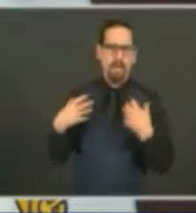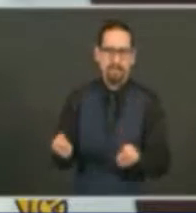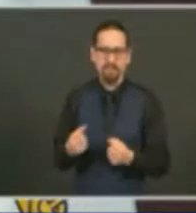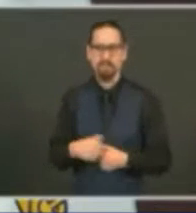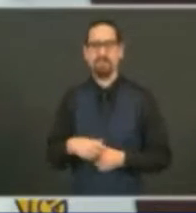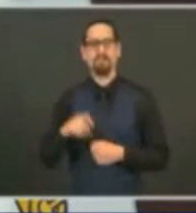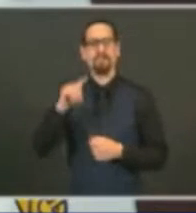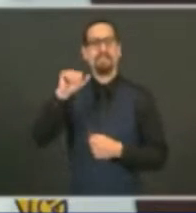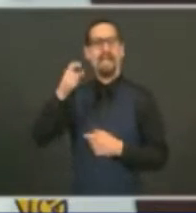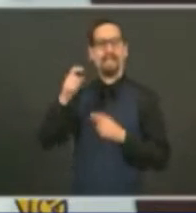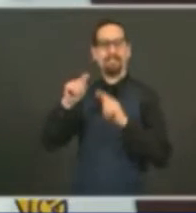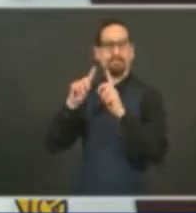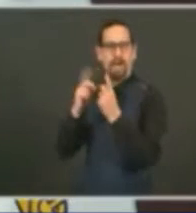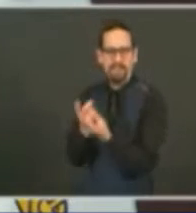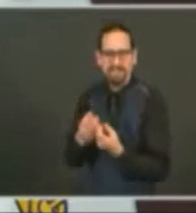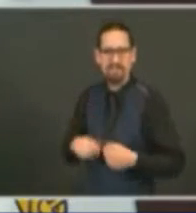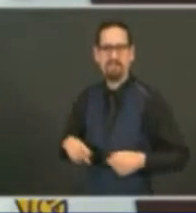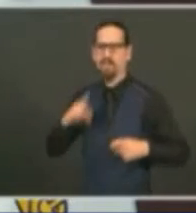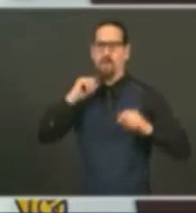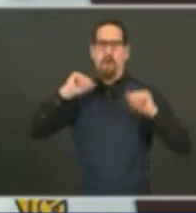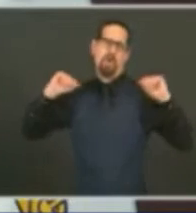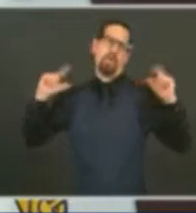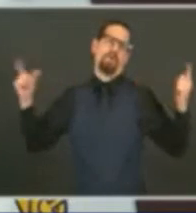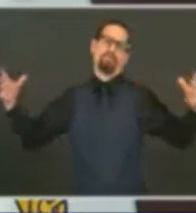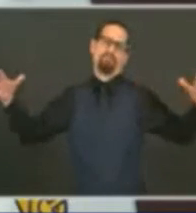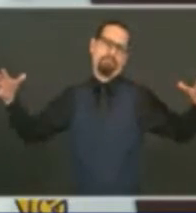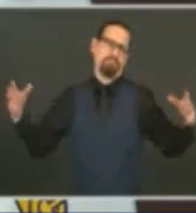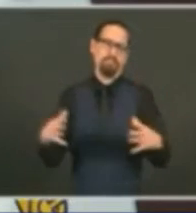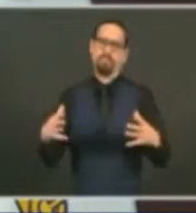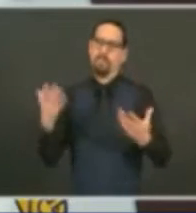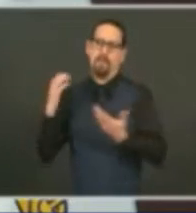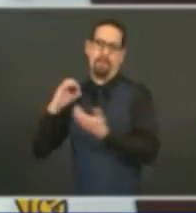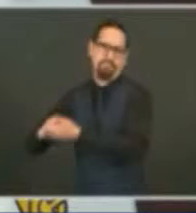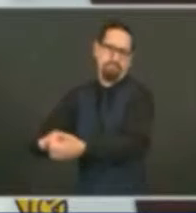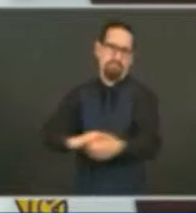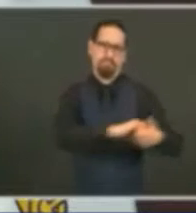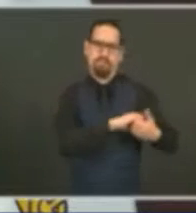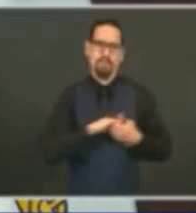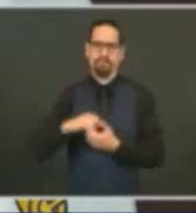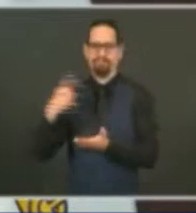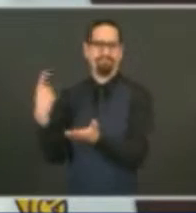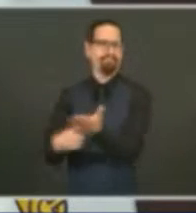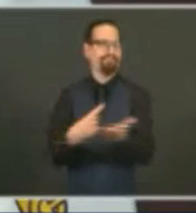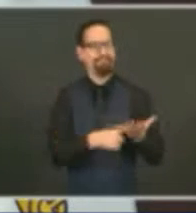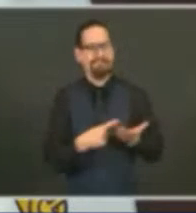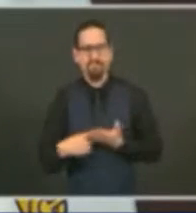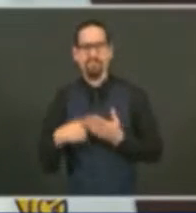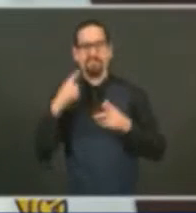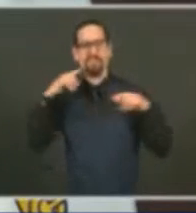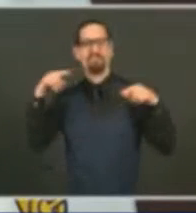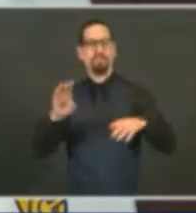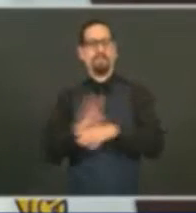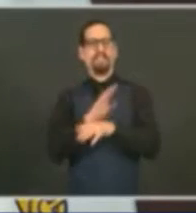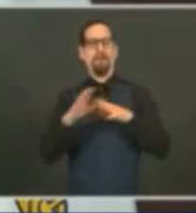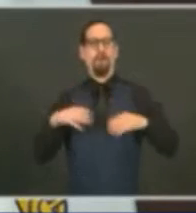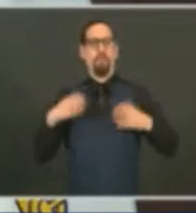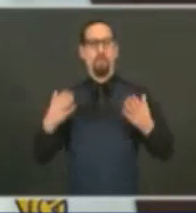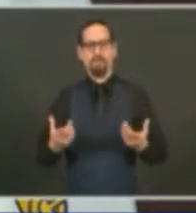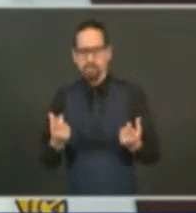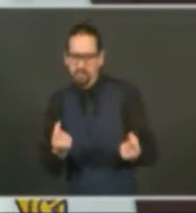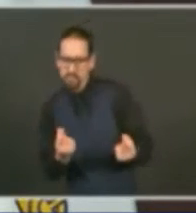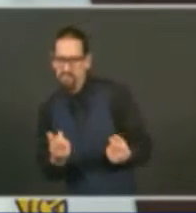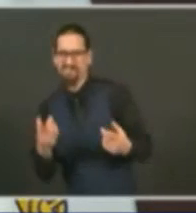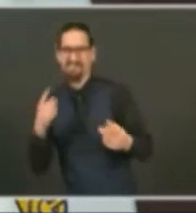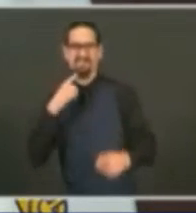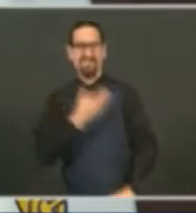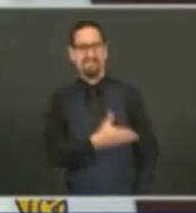to continue to work closely with business owners. We trust those that know that there are therapeutic needs that are in place. That's